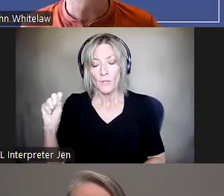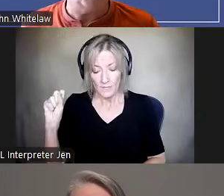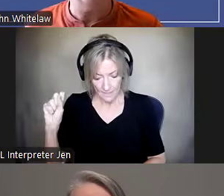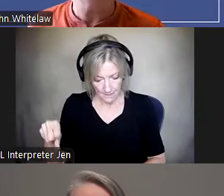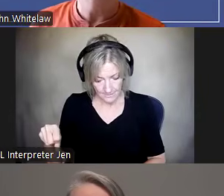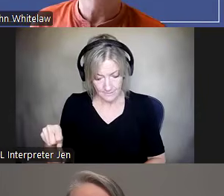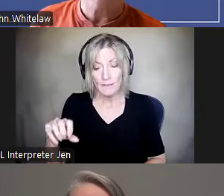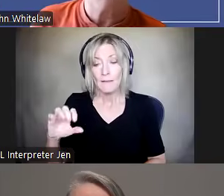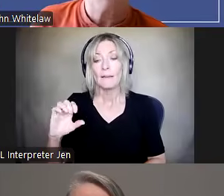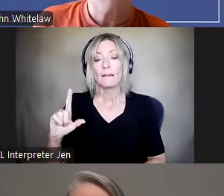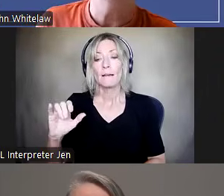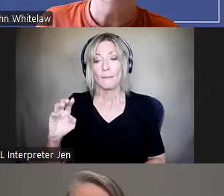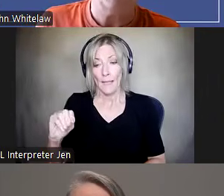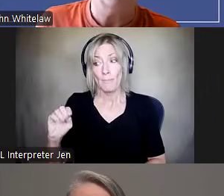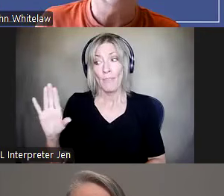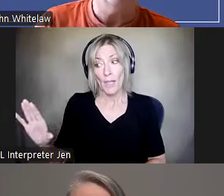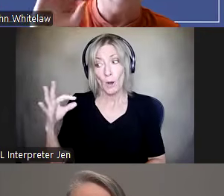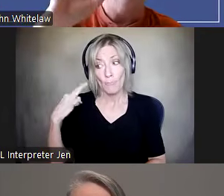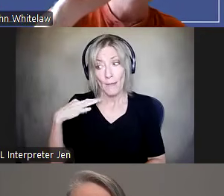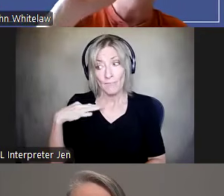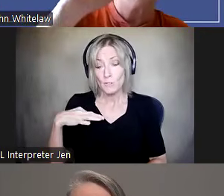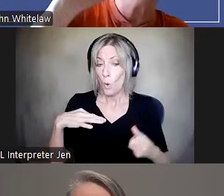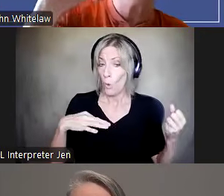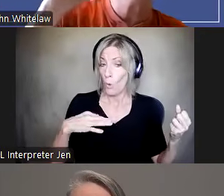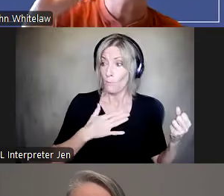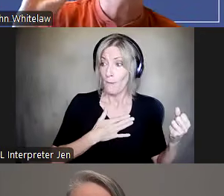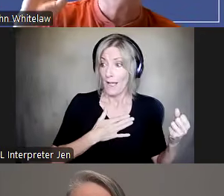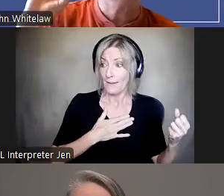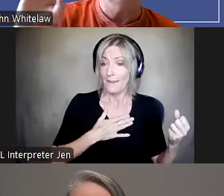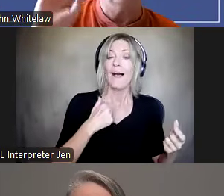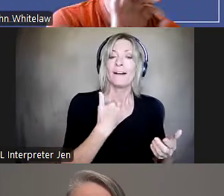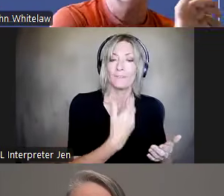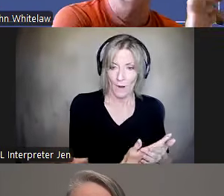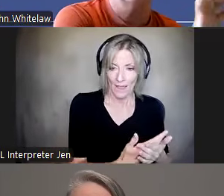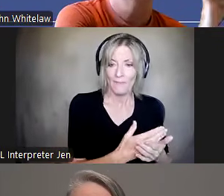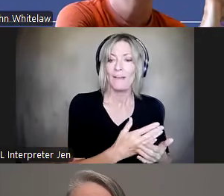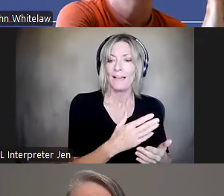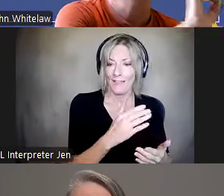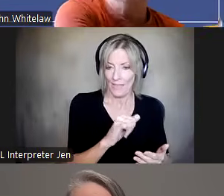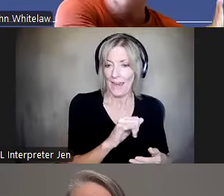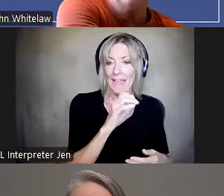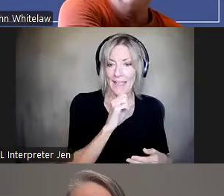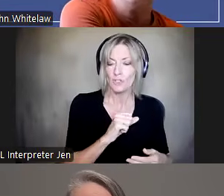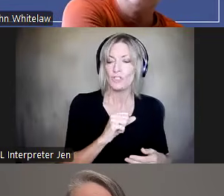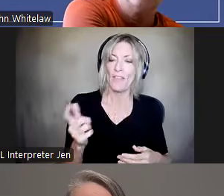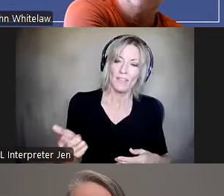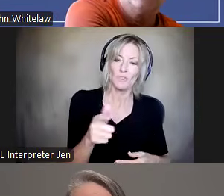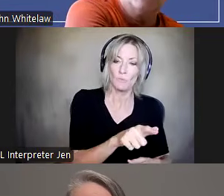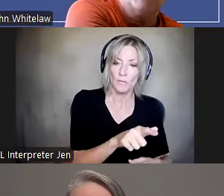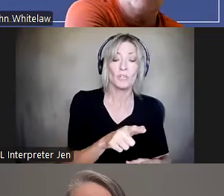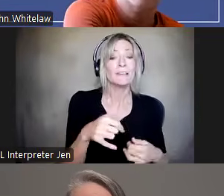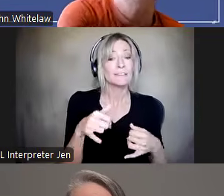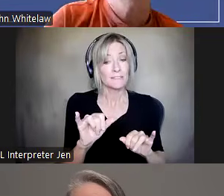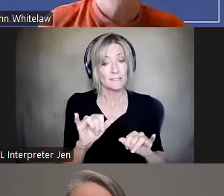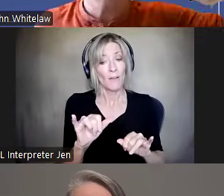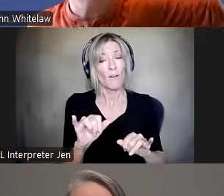claim your widow's benefits and then delay your own. You're still going to be subject to the earnings test. So you want